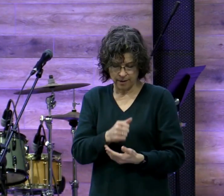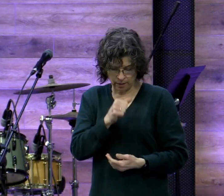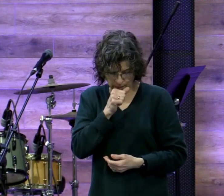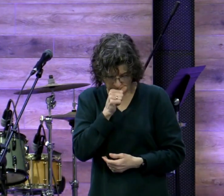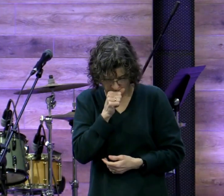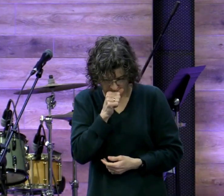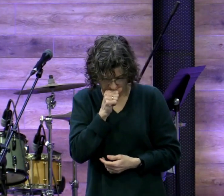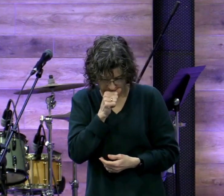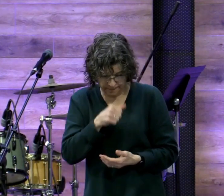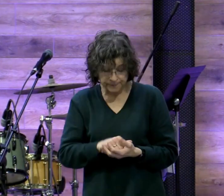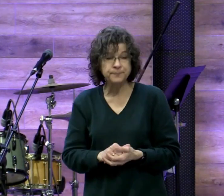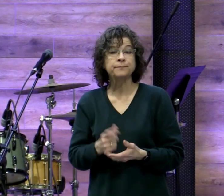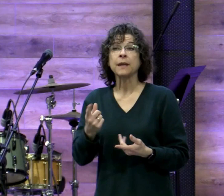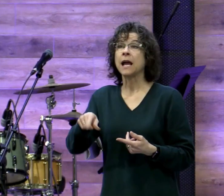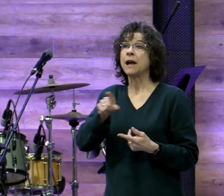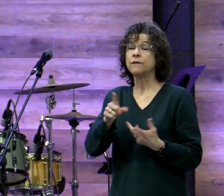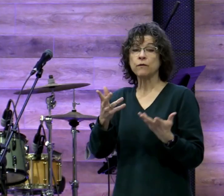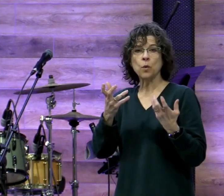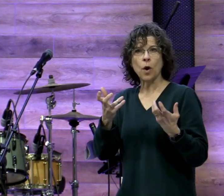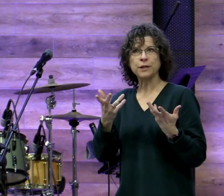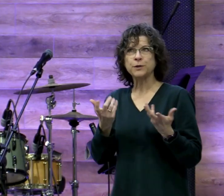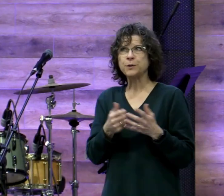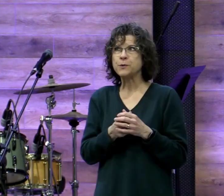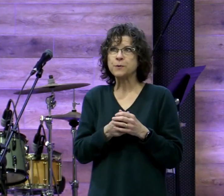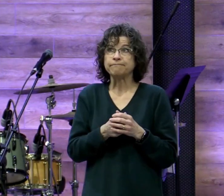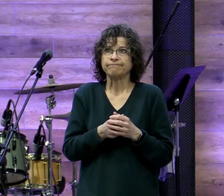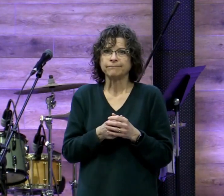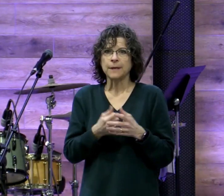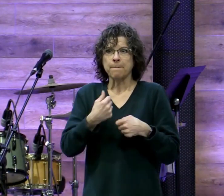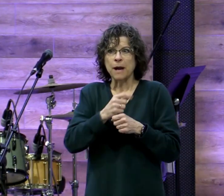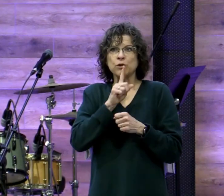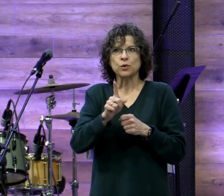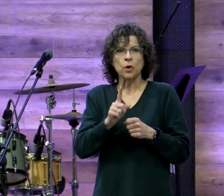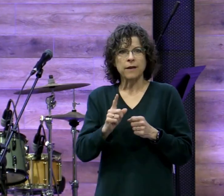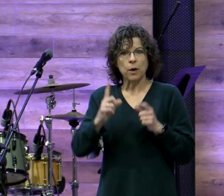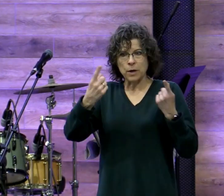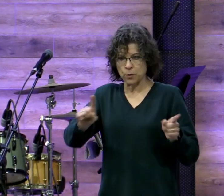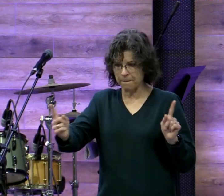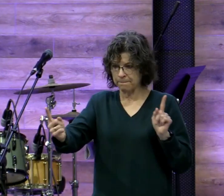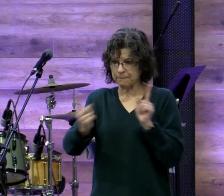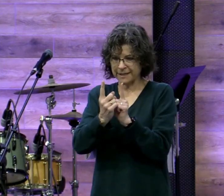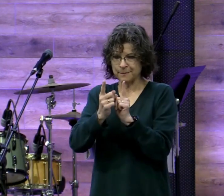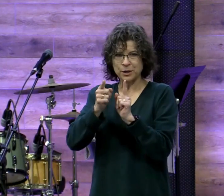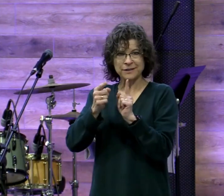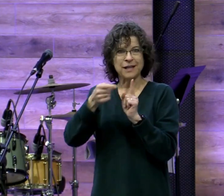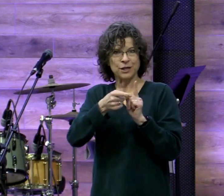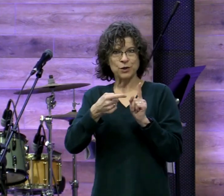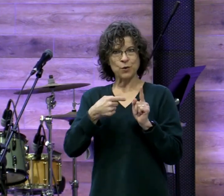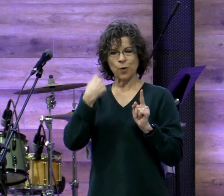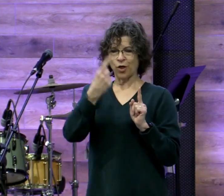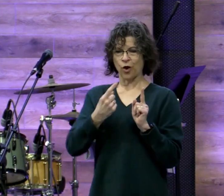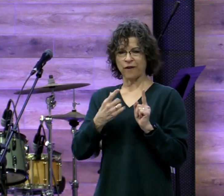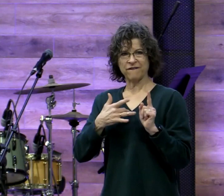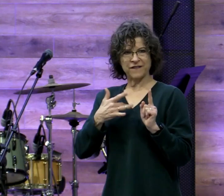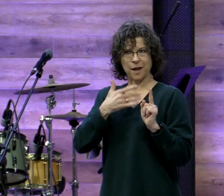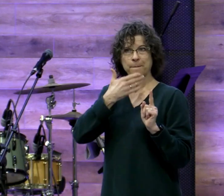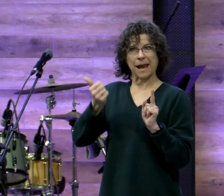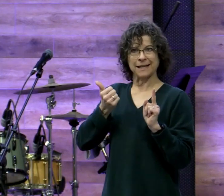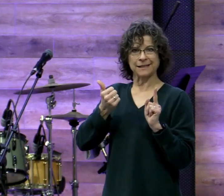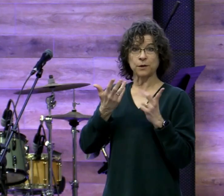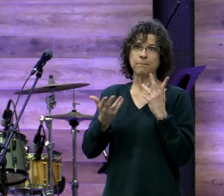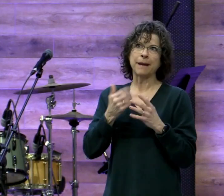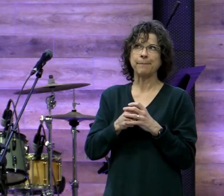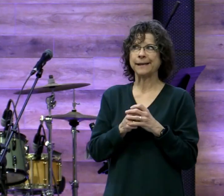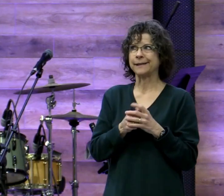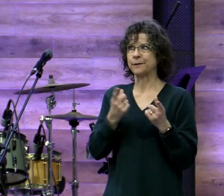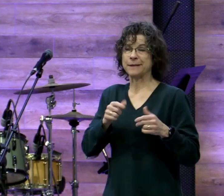you ever really wanted to make a good first impression? Like maybe it was the moment that you were meeting your significant other's parents for the